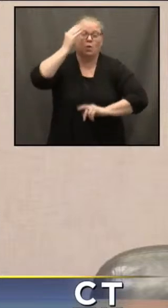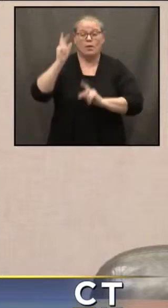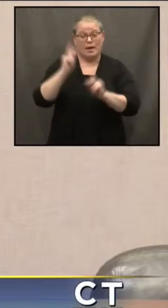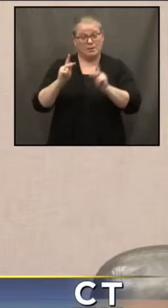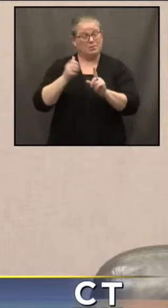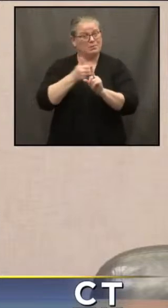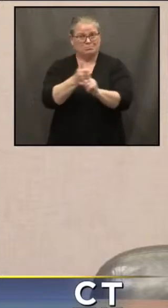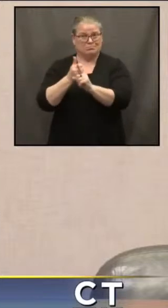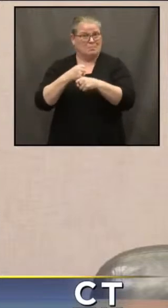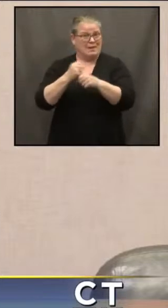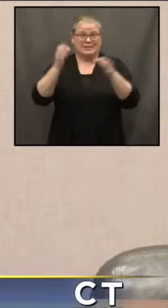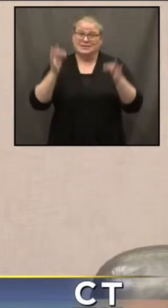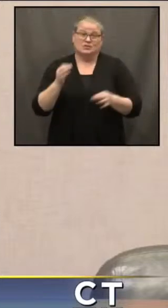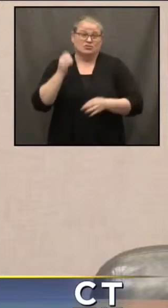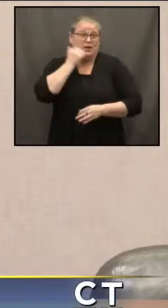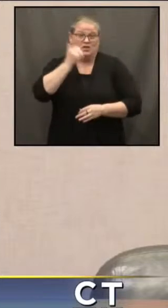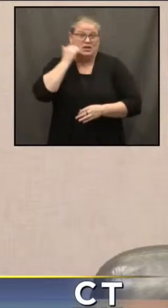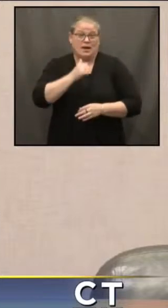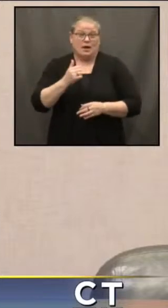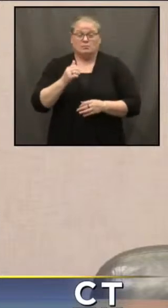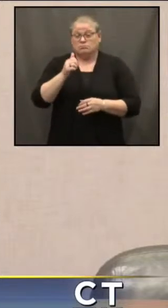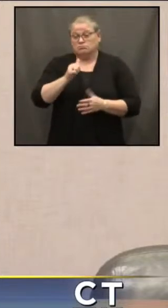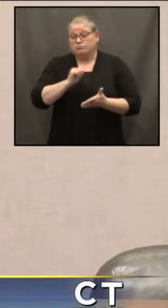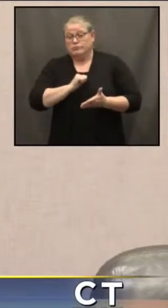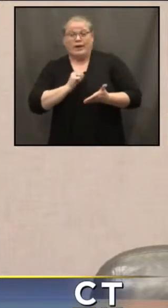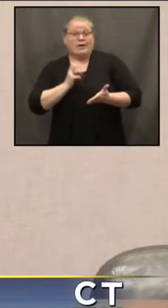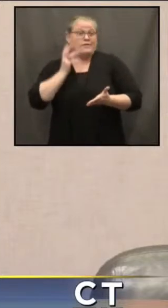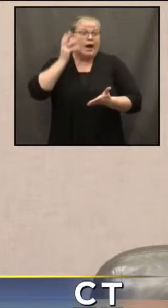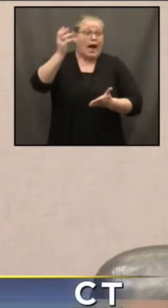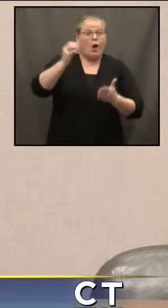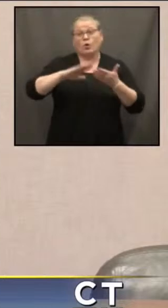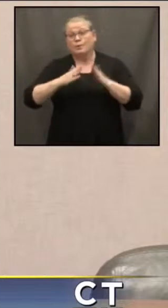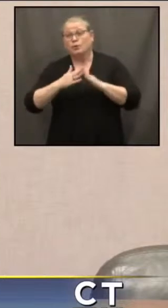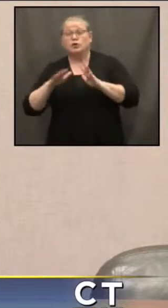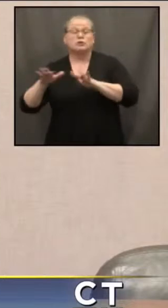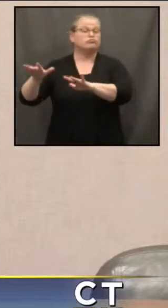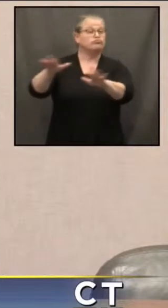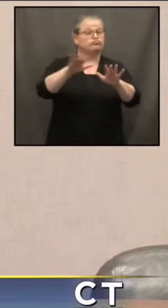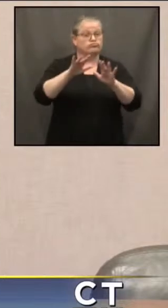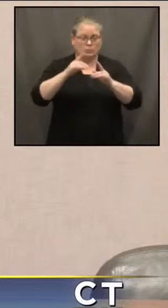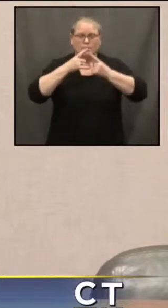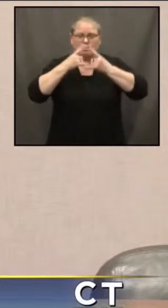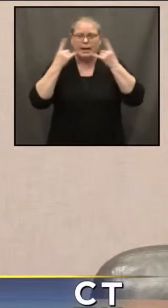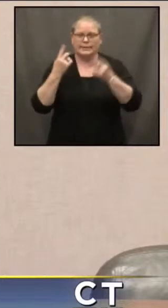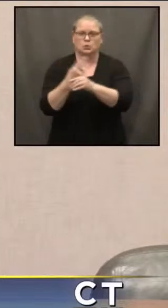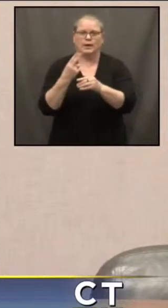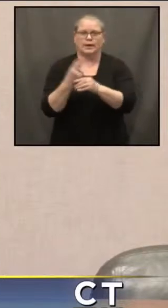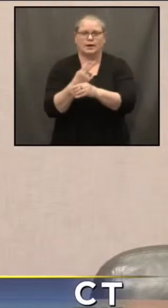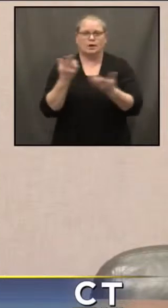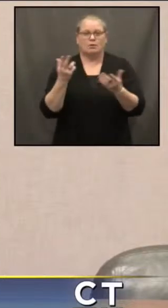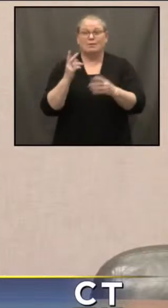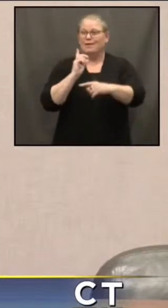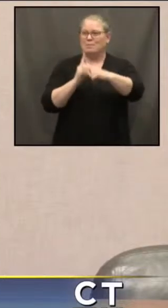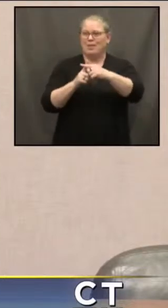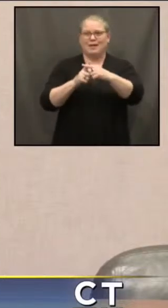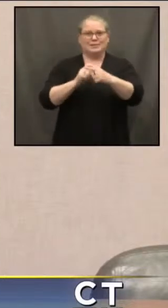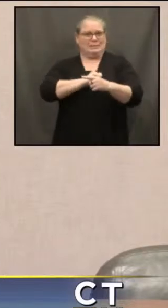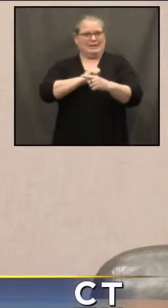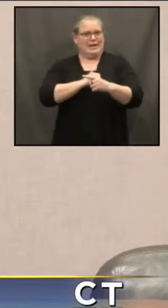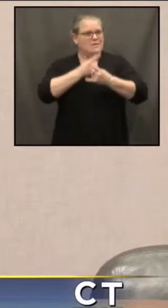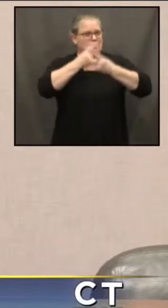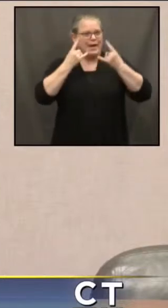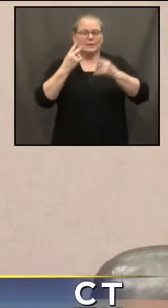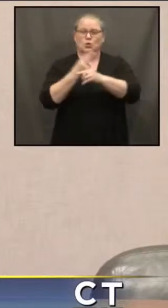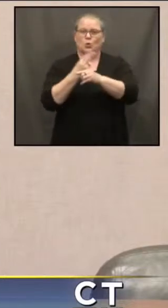that decision every day when they go out into their community and see that by wearing a mask, a lot of times they're able to go about their